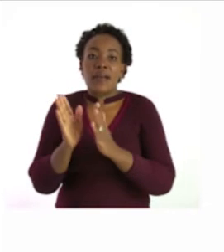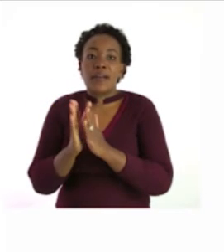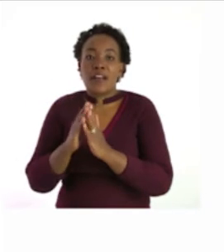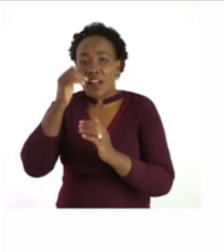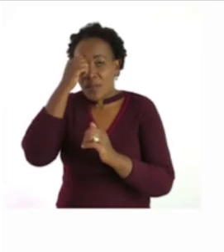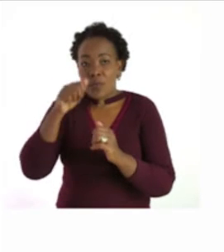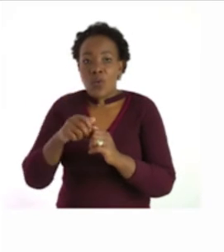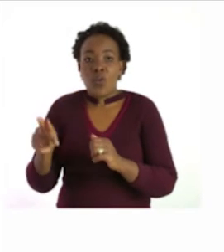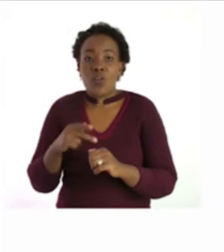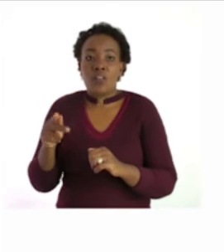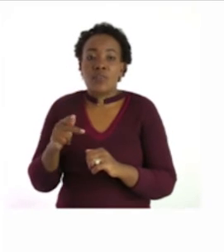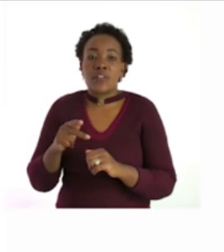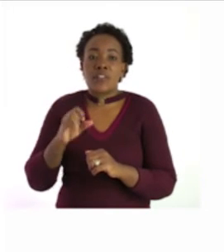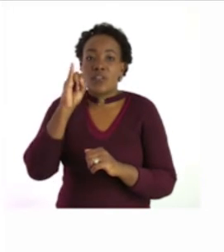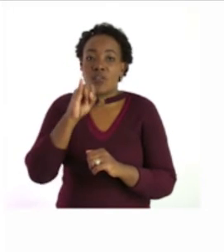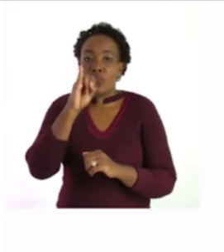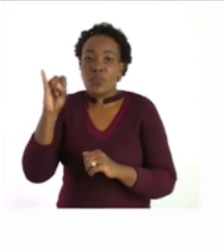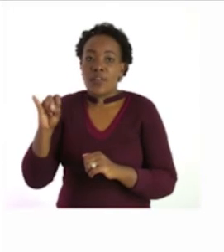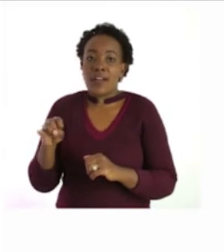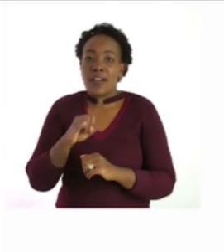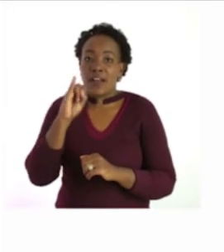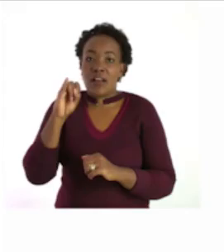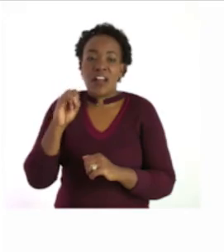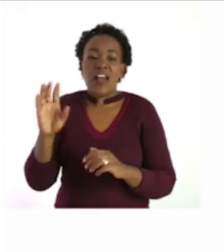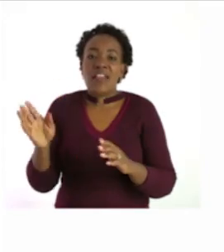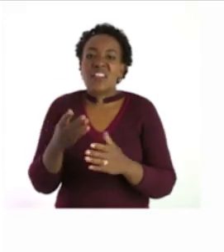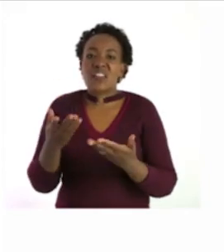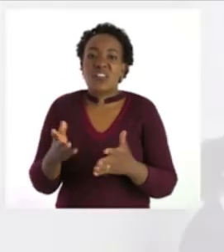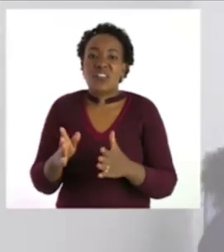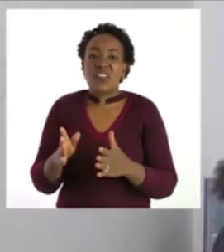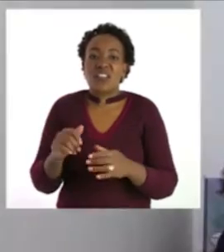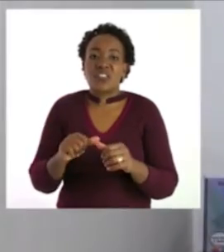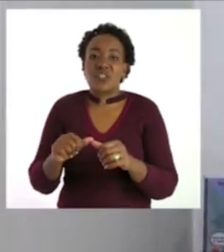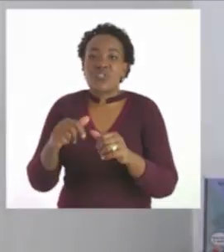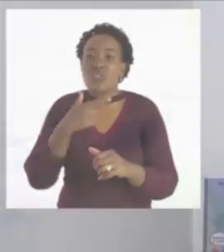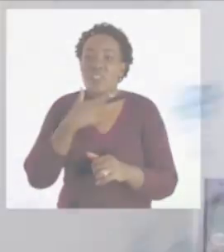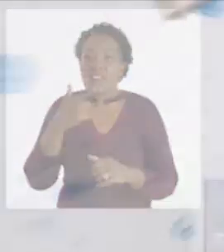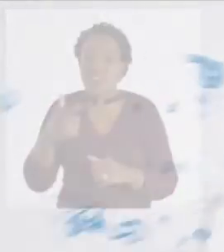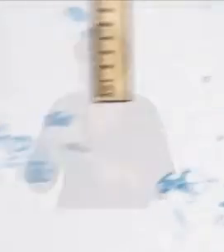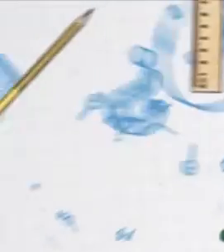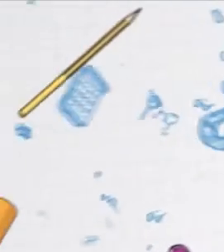booklet. That's all about plural nouns, grade 3s. Thank you.